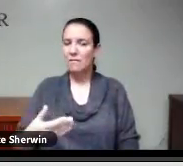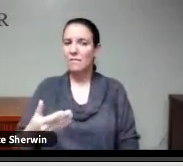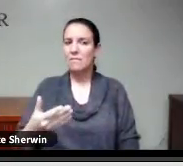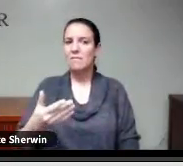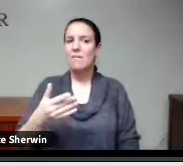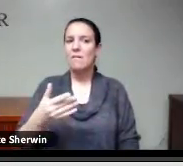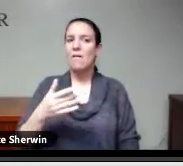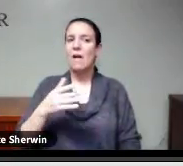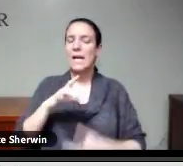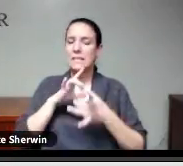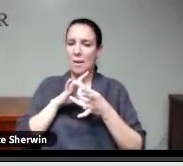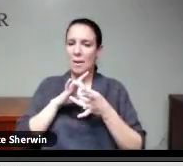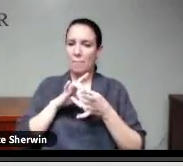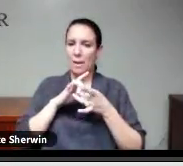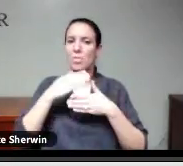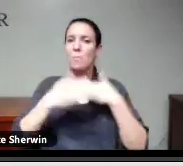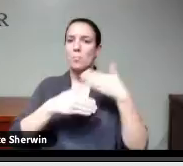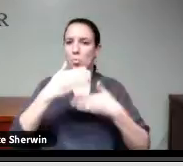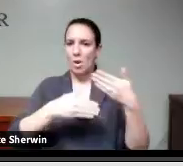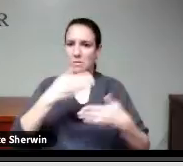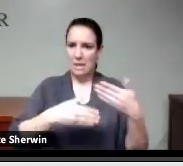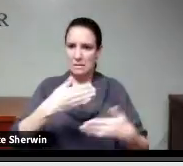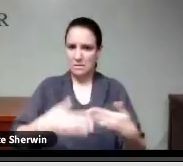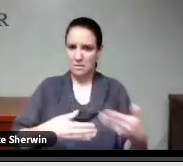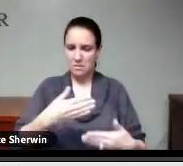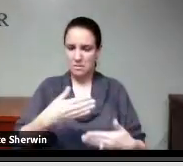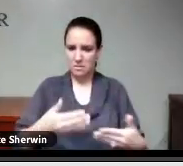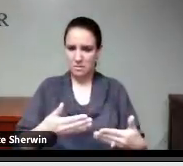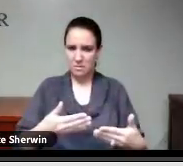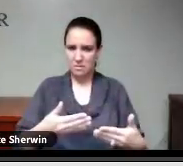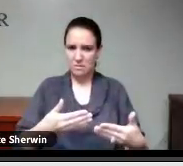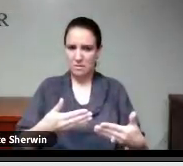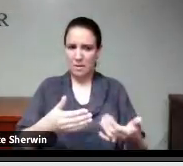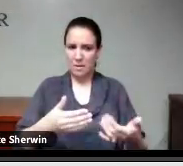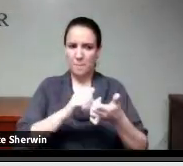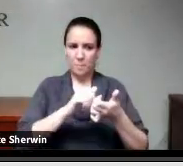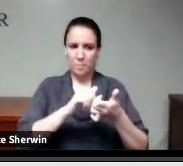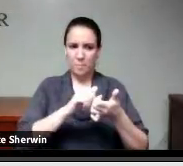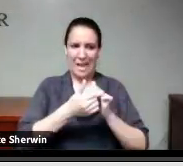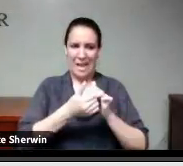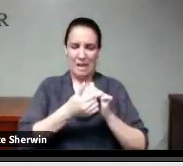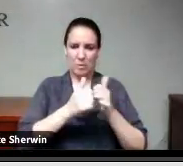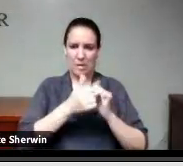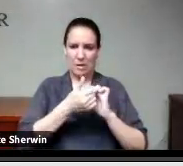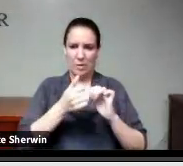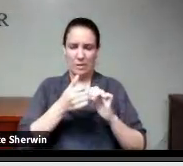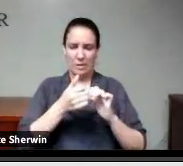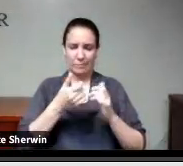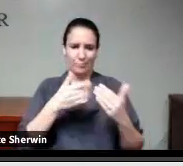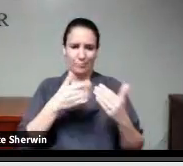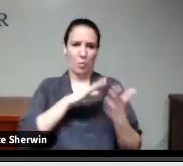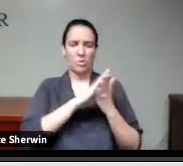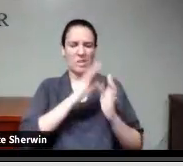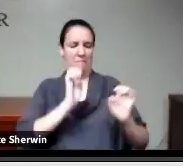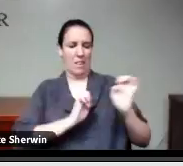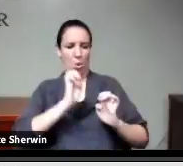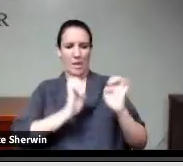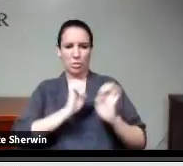process of thinking through how it is that we go about evaluation. I like to think